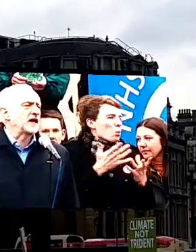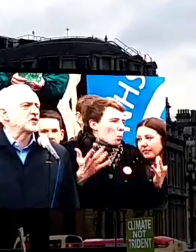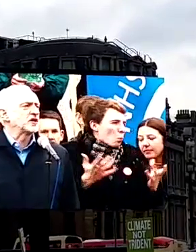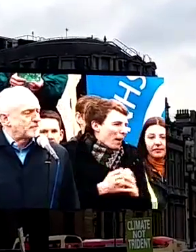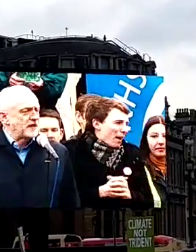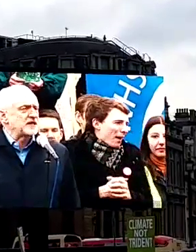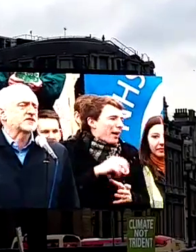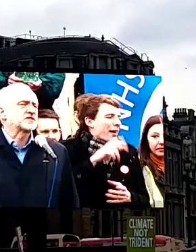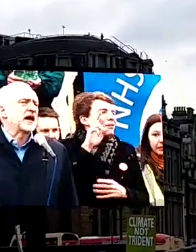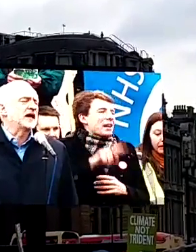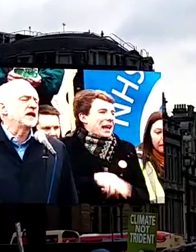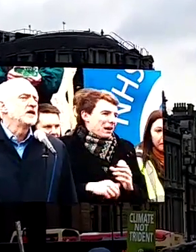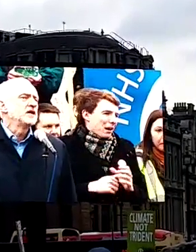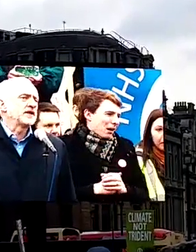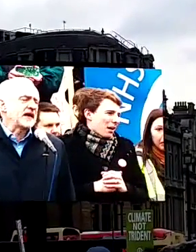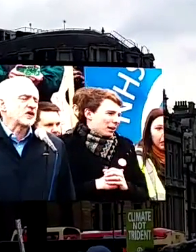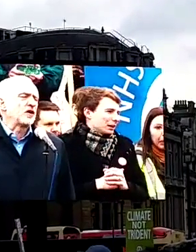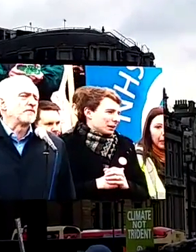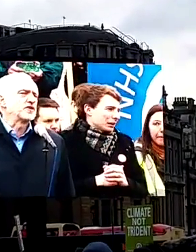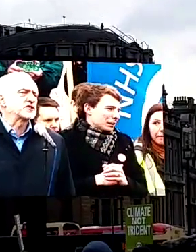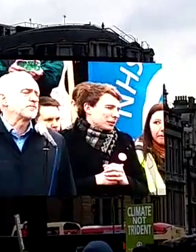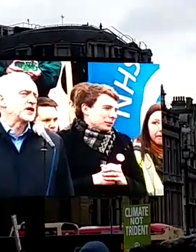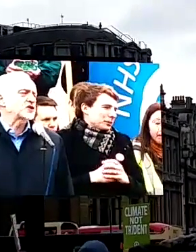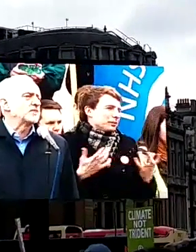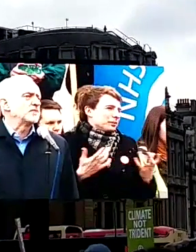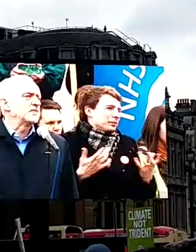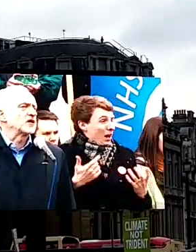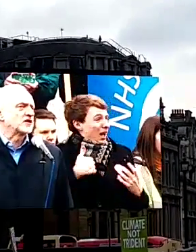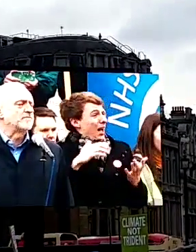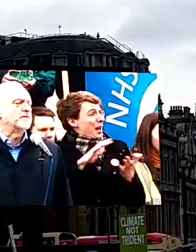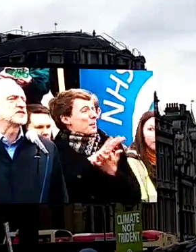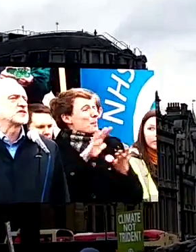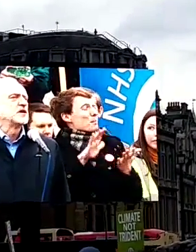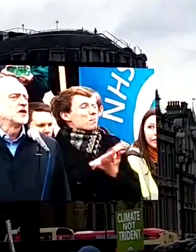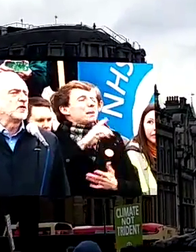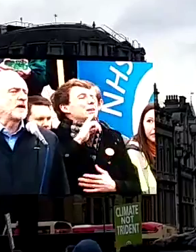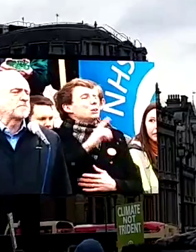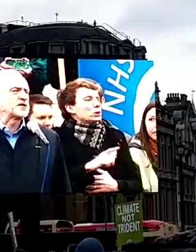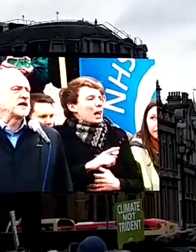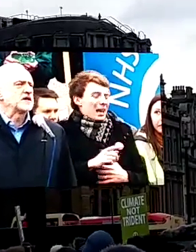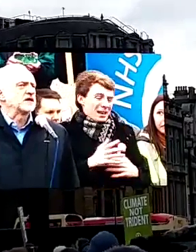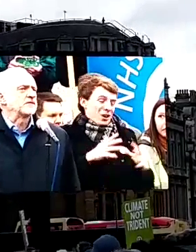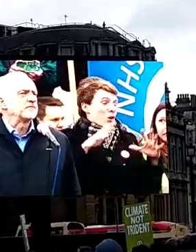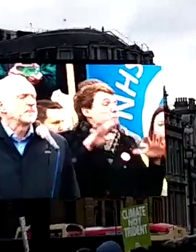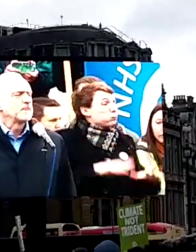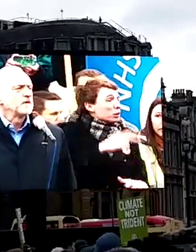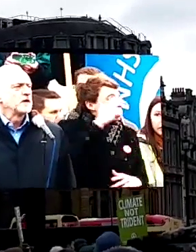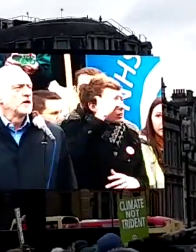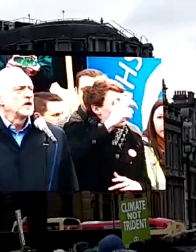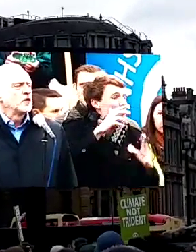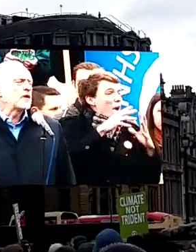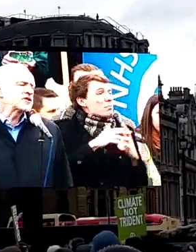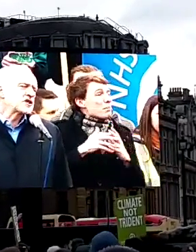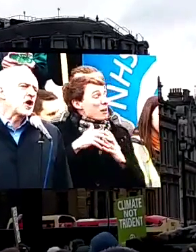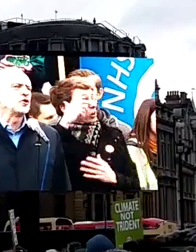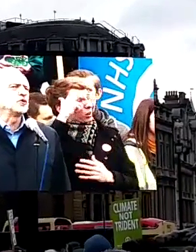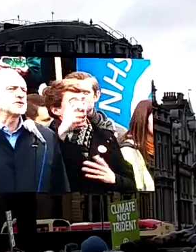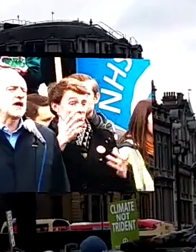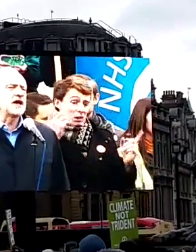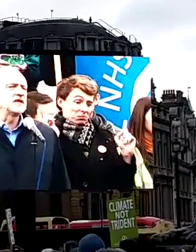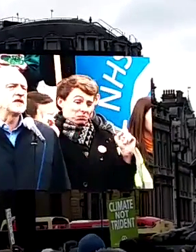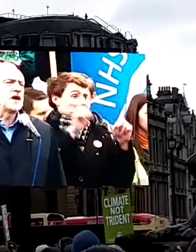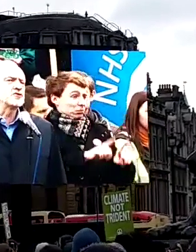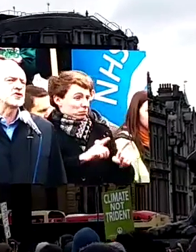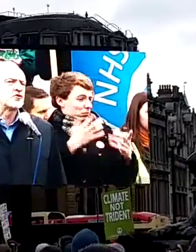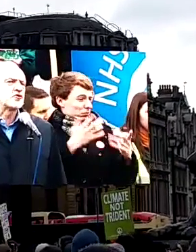peace delegation, and I'm pleased to say at that conference the British and American governments were represented. We were